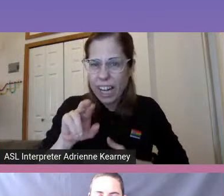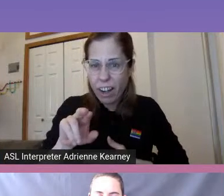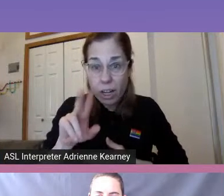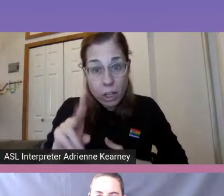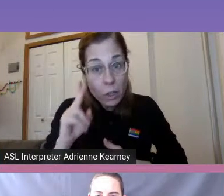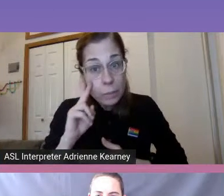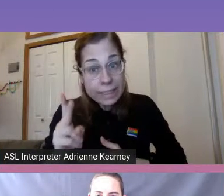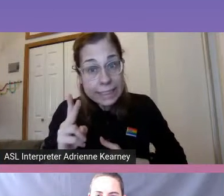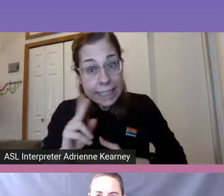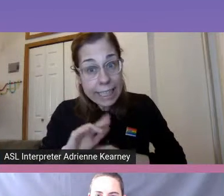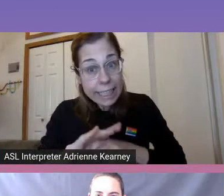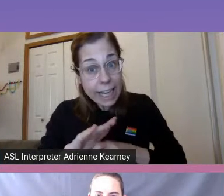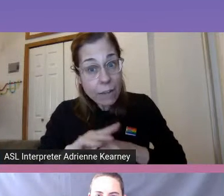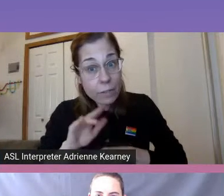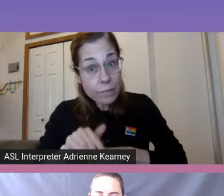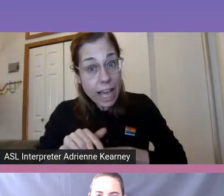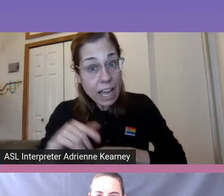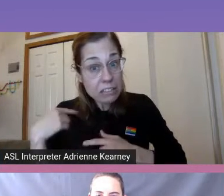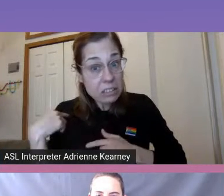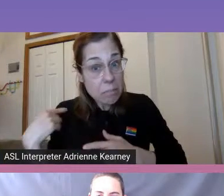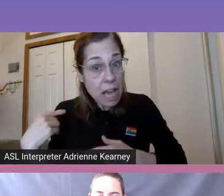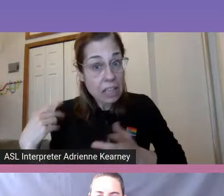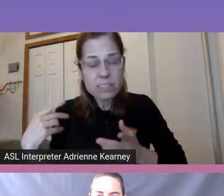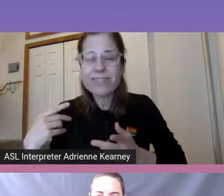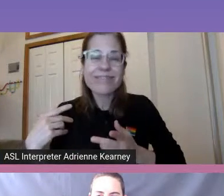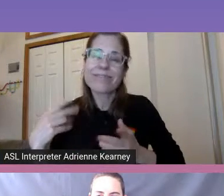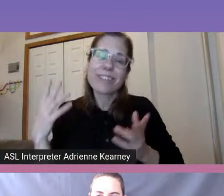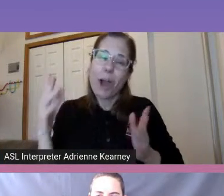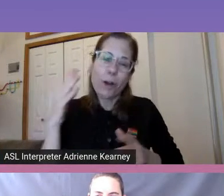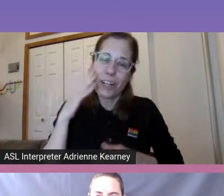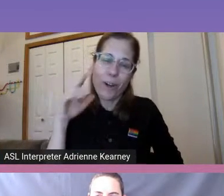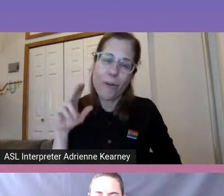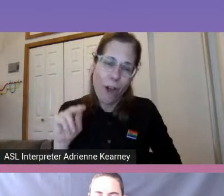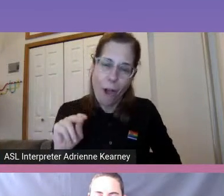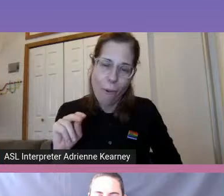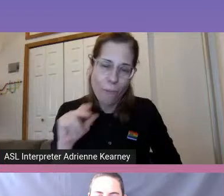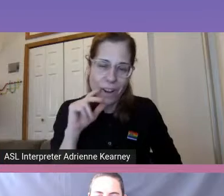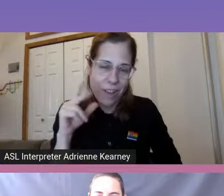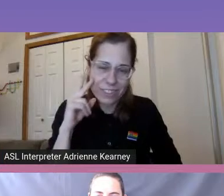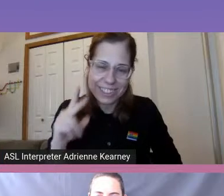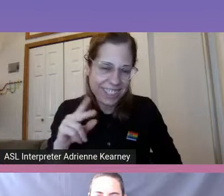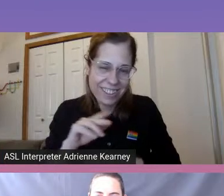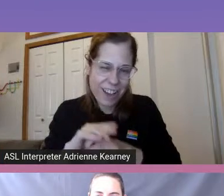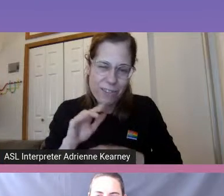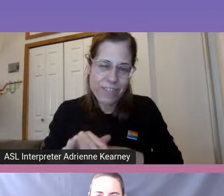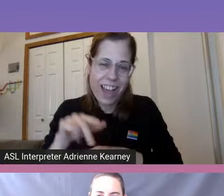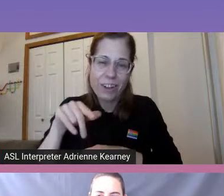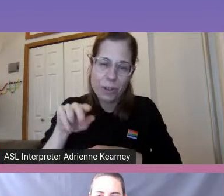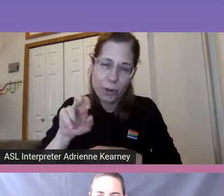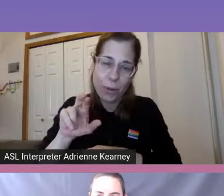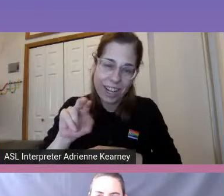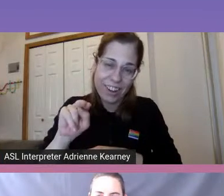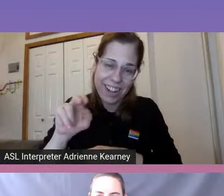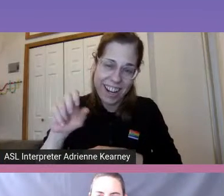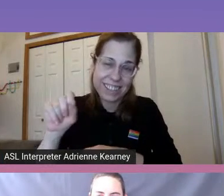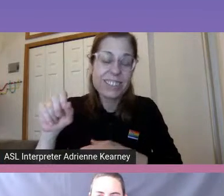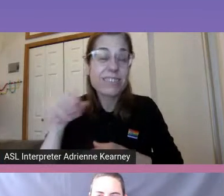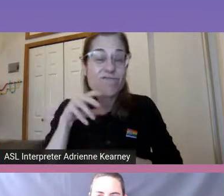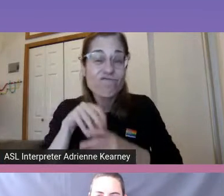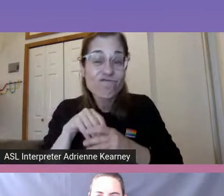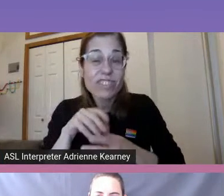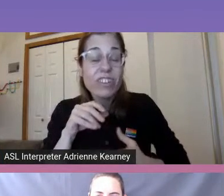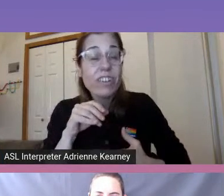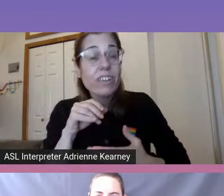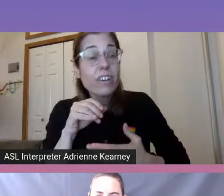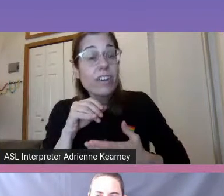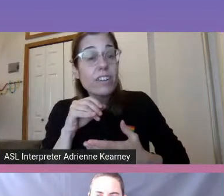in the past? And we know the answer is no, you know, but so what is it that we can do now? And what